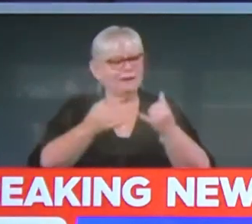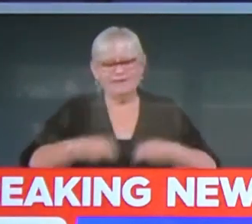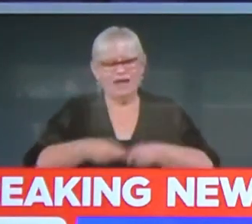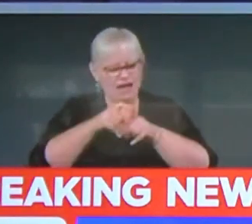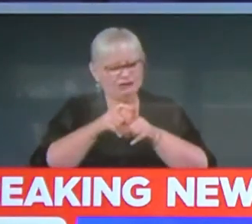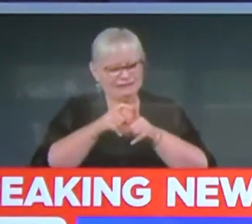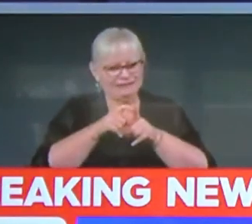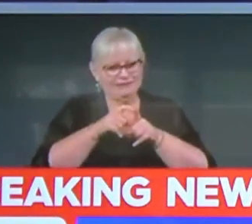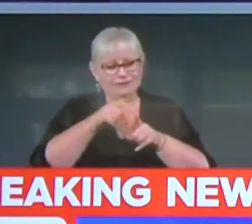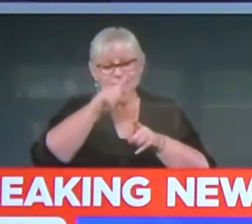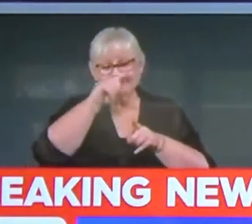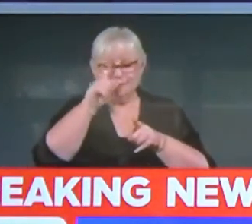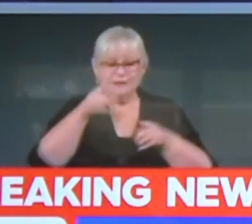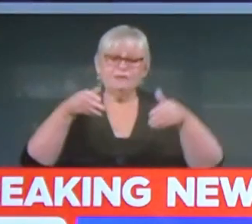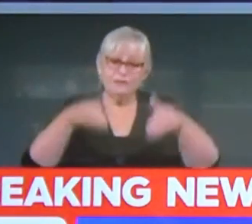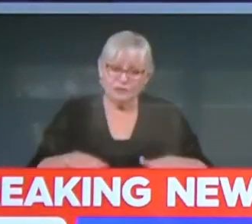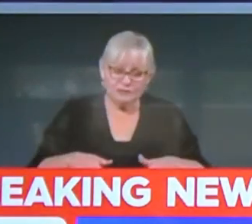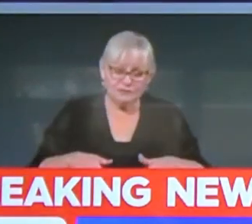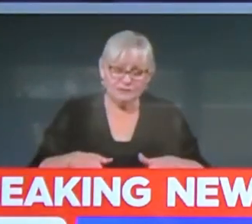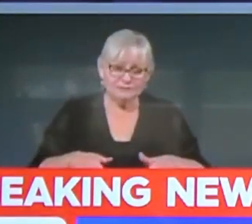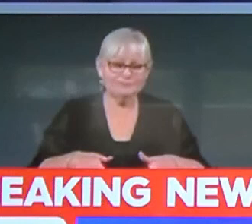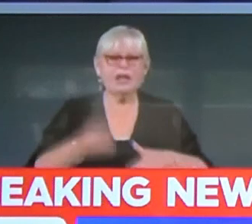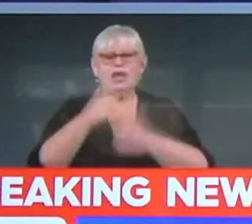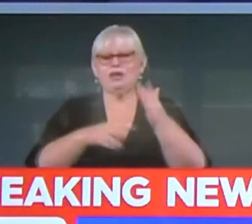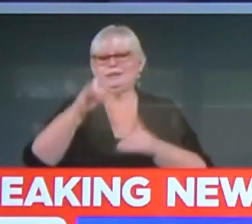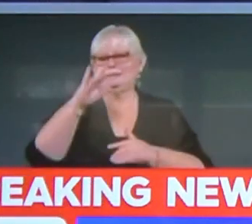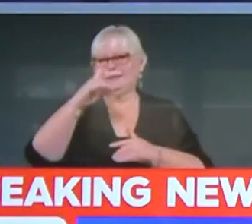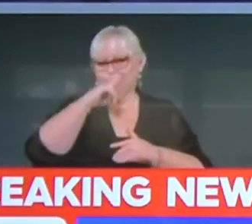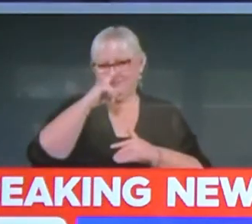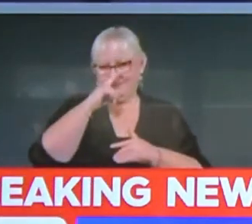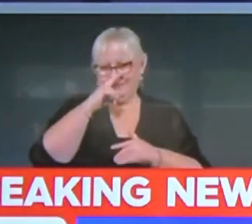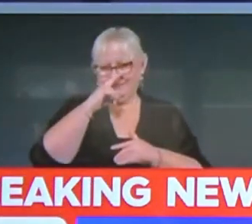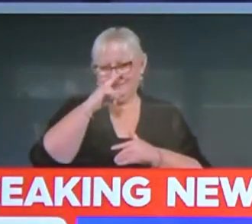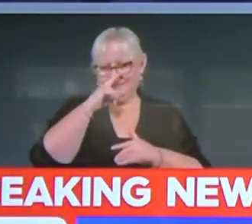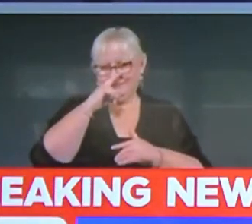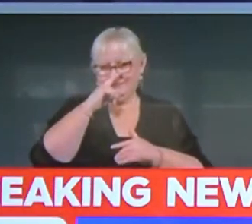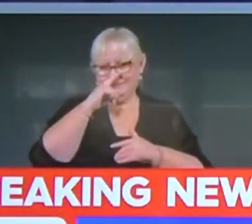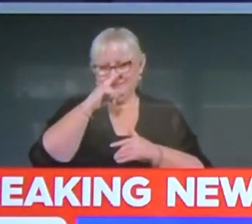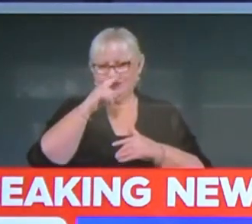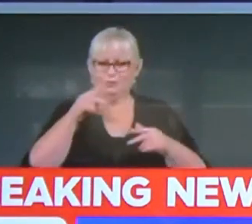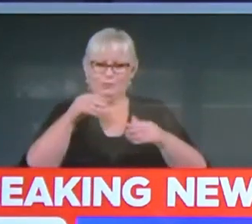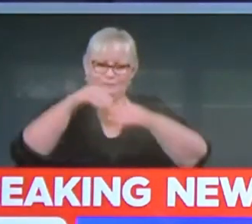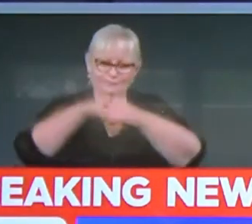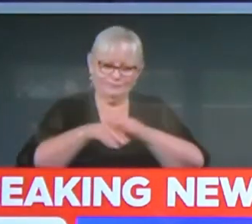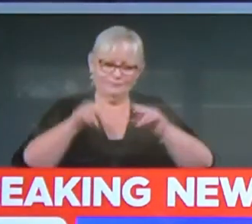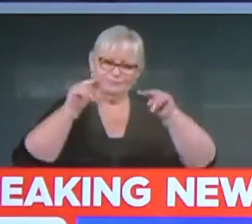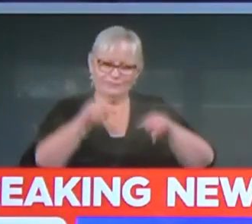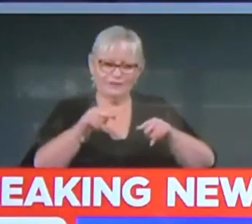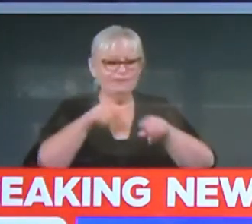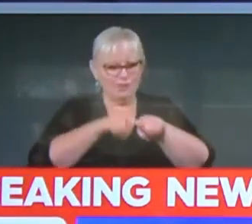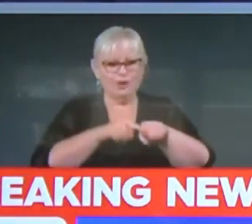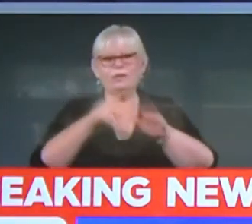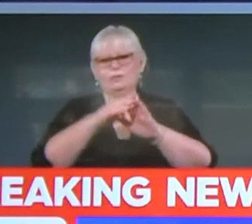difficult, funerals to no more than 10 persons observing the